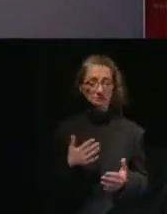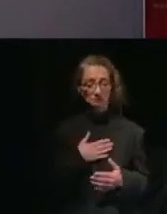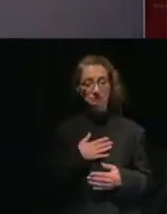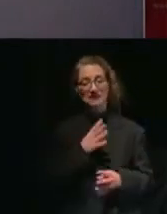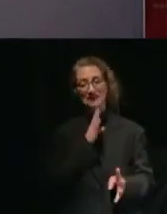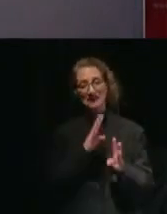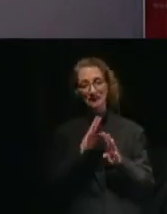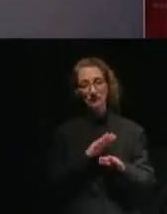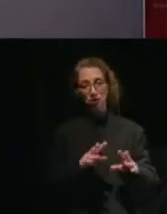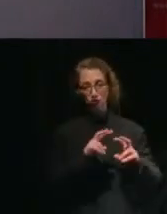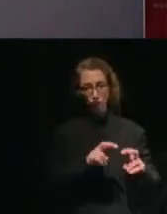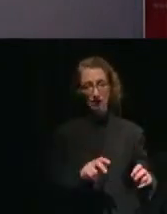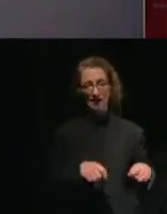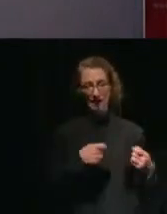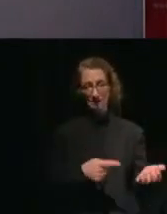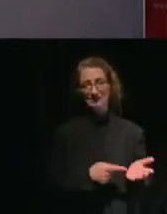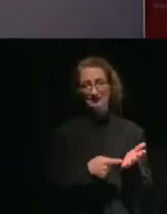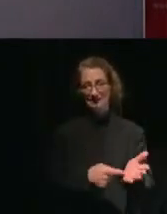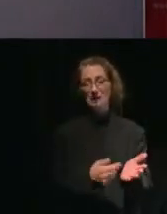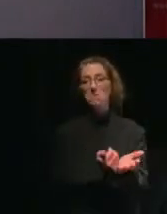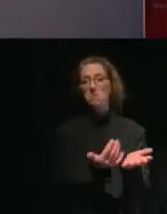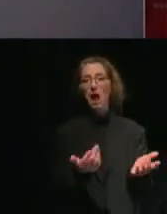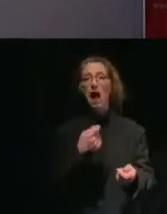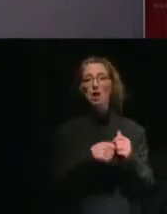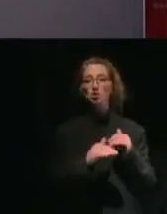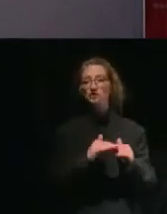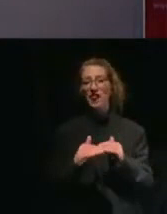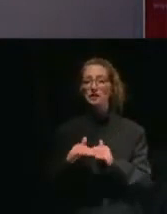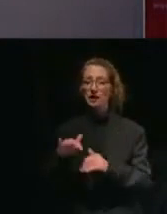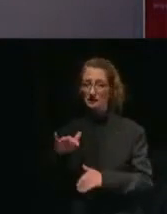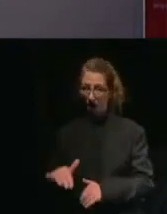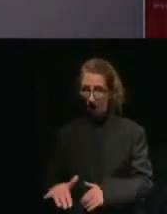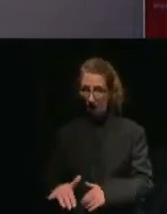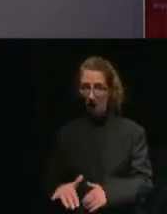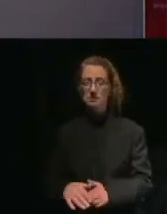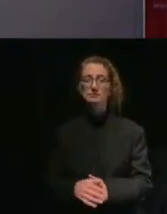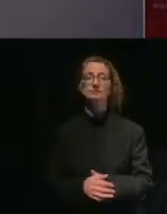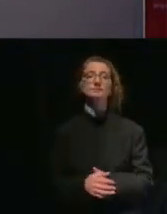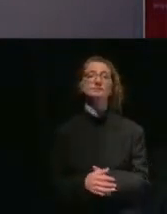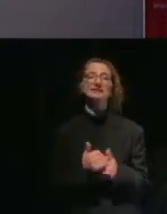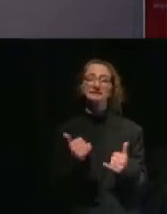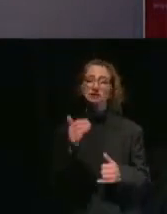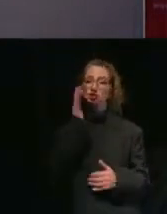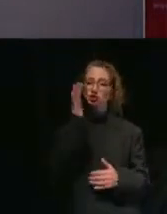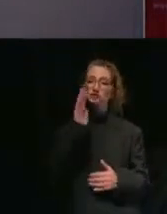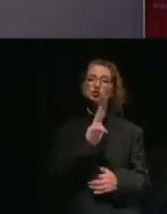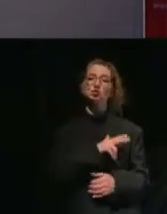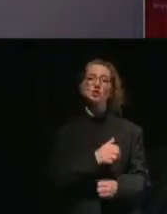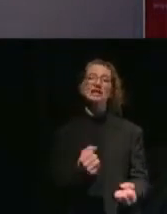And the fee matrix that was passed in October 2020 is a step in this direction.